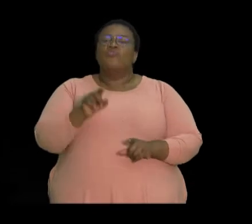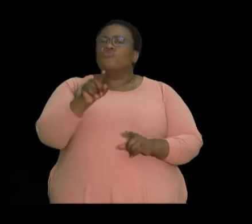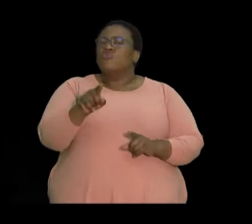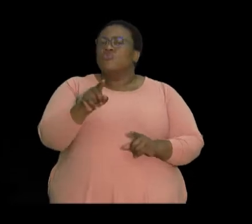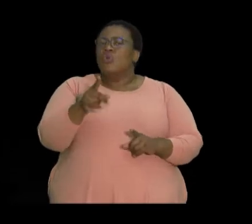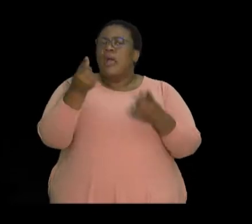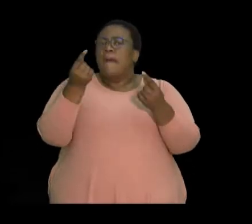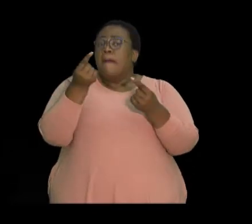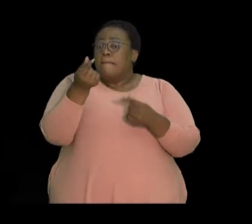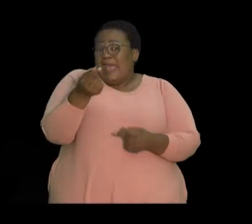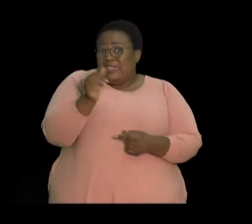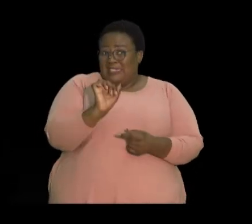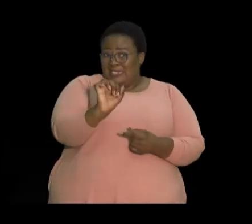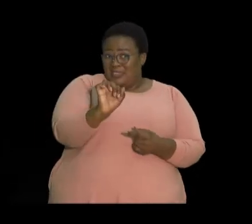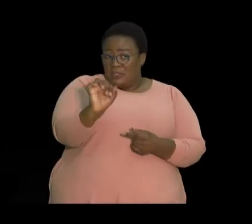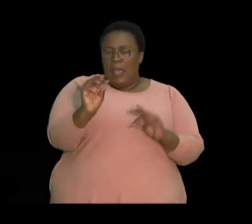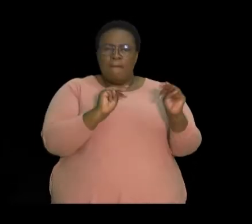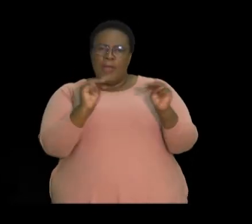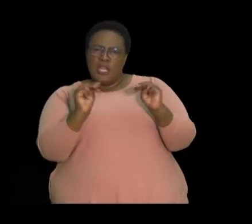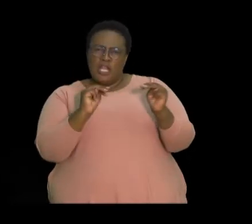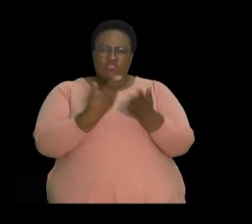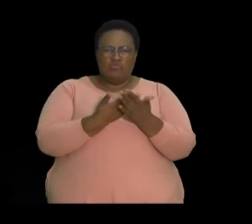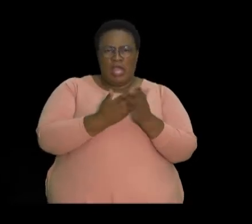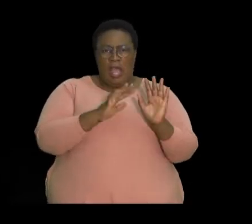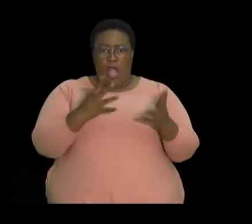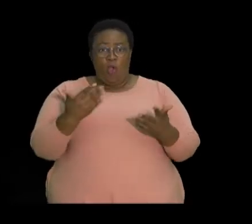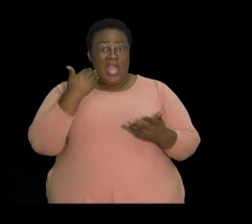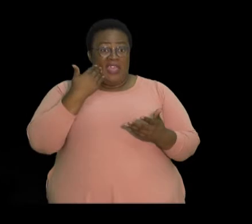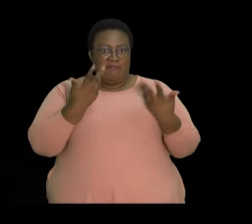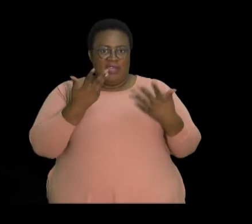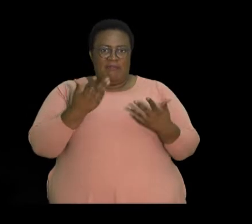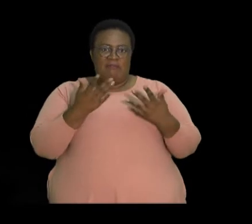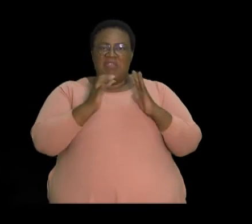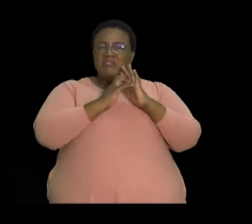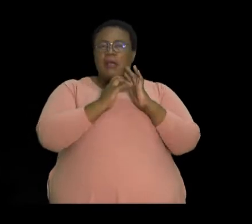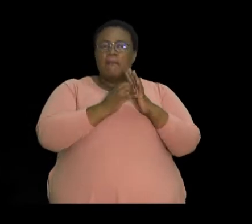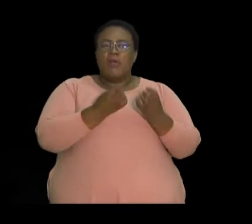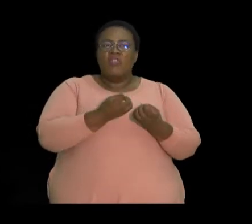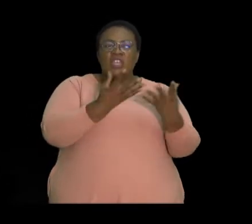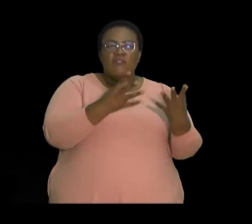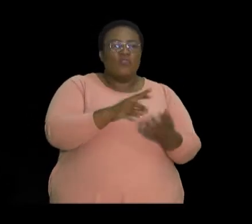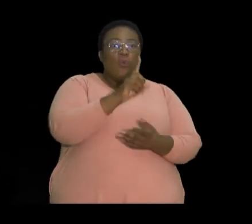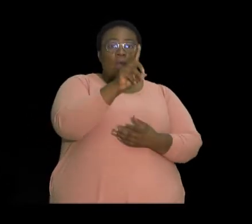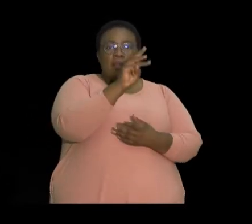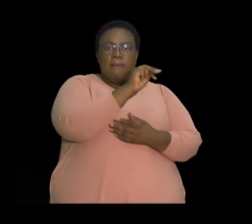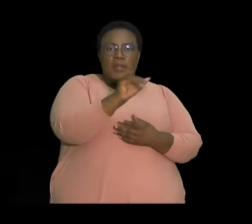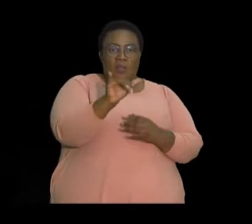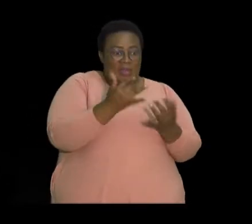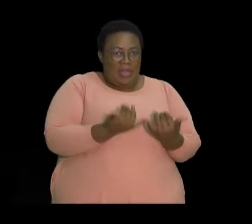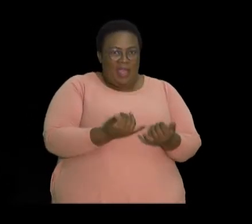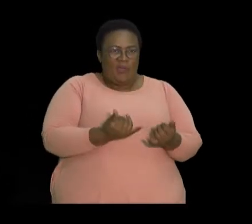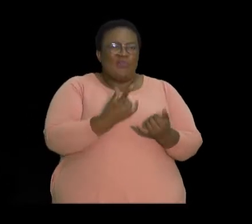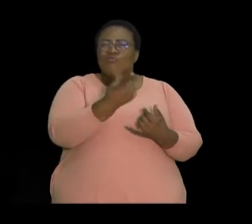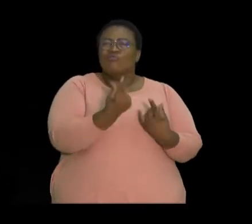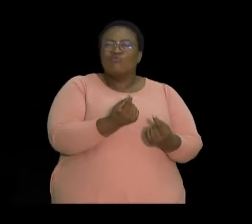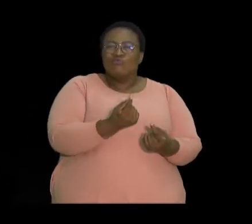to manage your money? If you were to be given $1 million right now, maybe you win lottery or something, what would you do? How